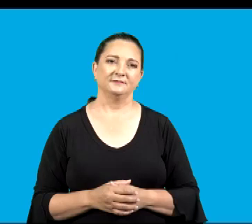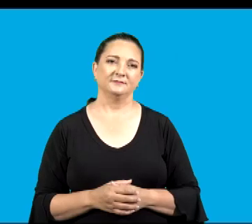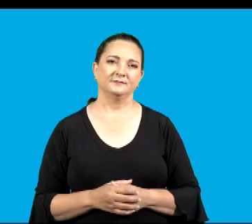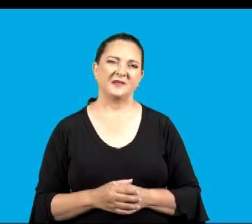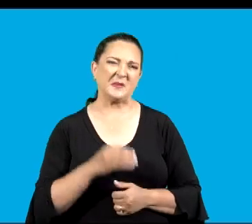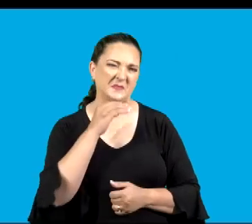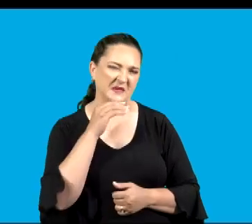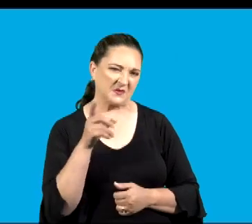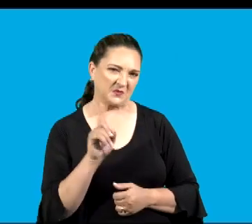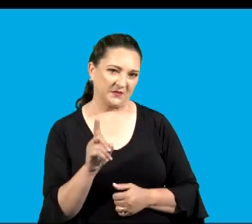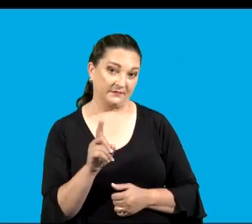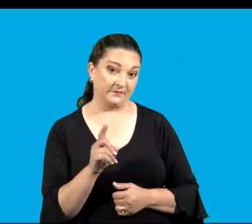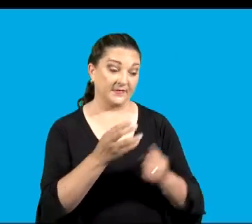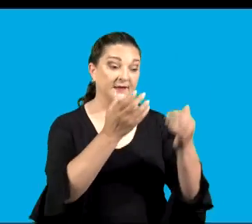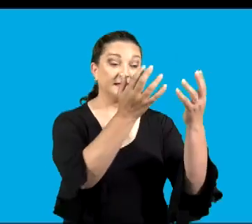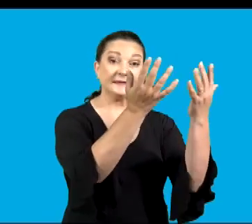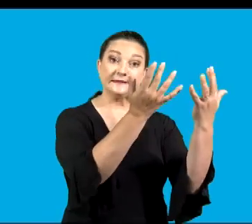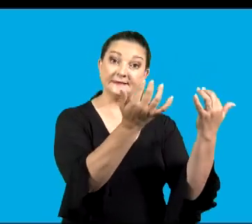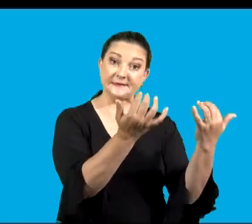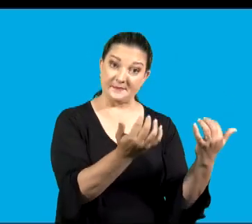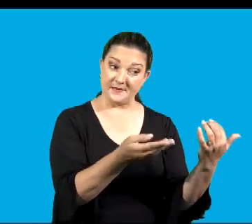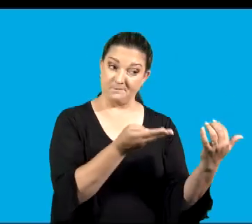on the statement,